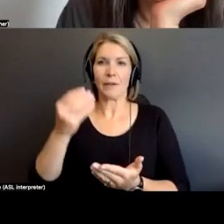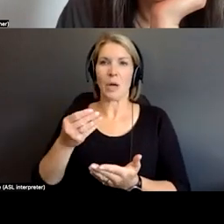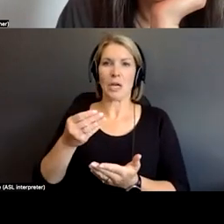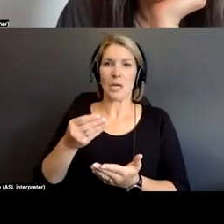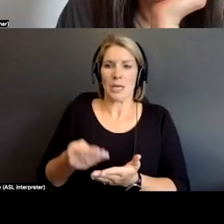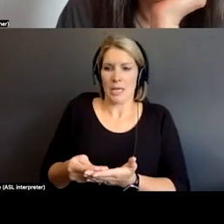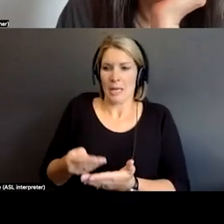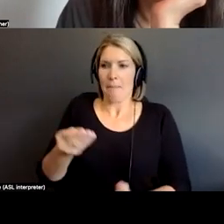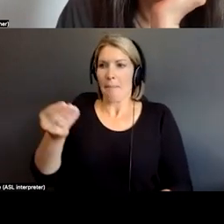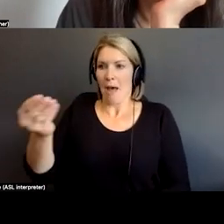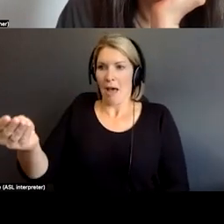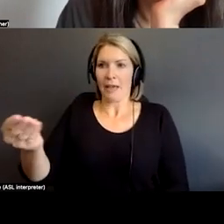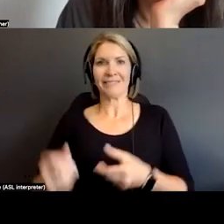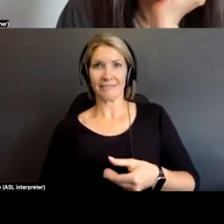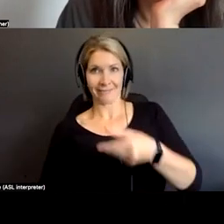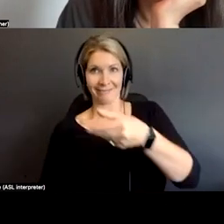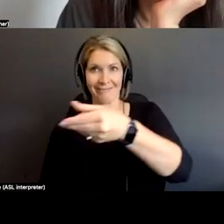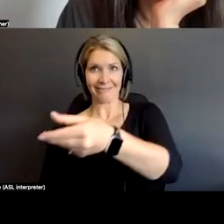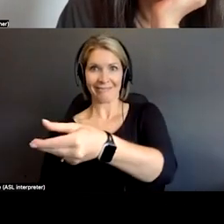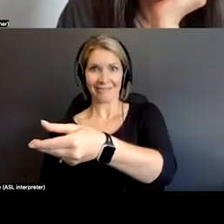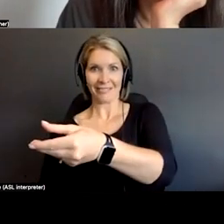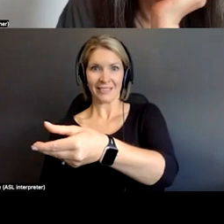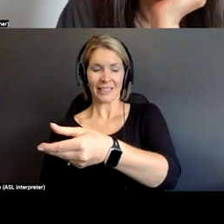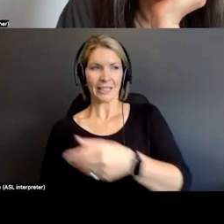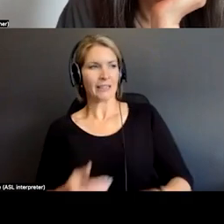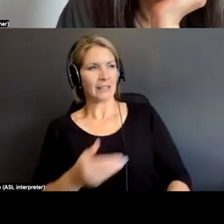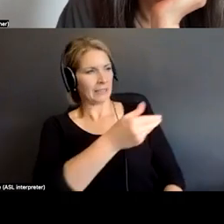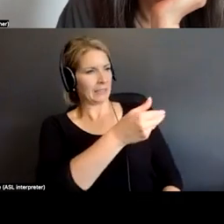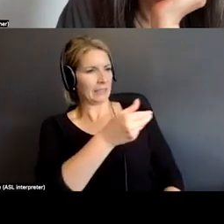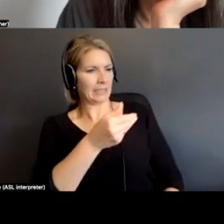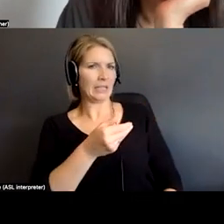of hesitant because they thought it was a book that was a romance,